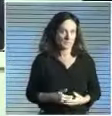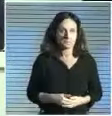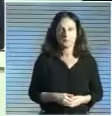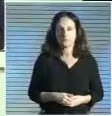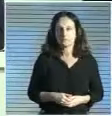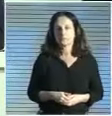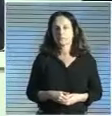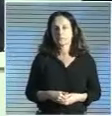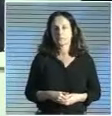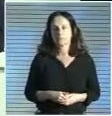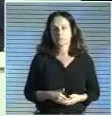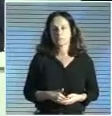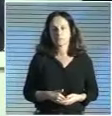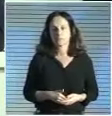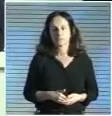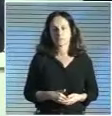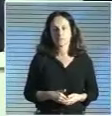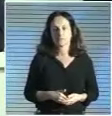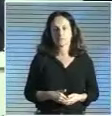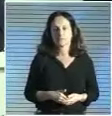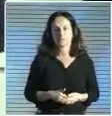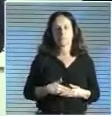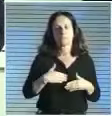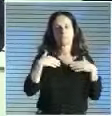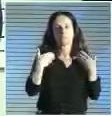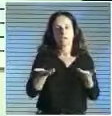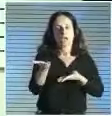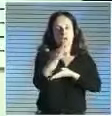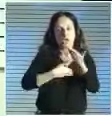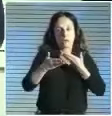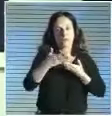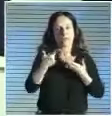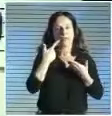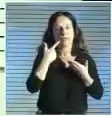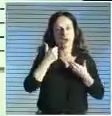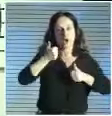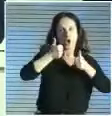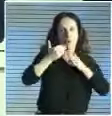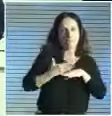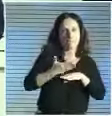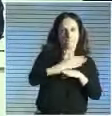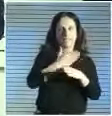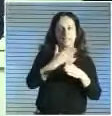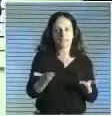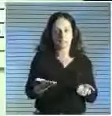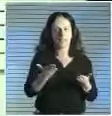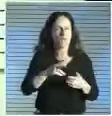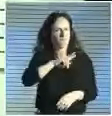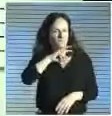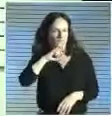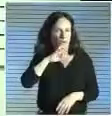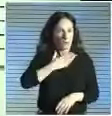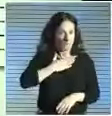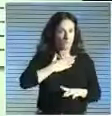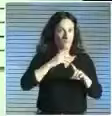pre-competitive cooperation has a great value, and not just for the company themselves, but for the world. Yeah, thank